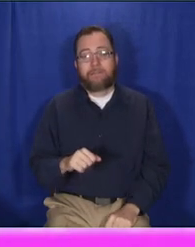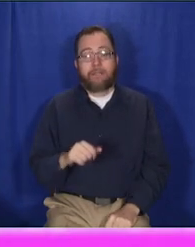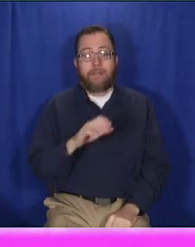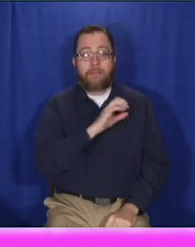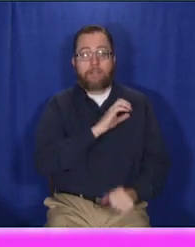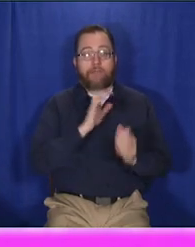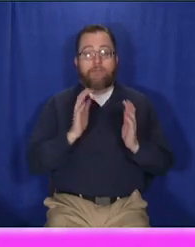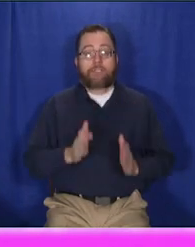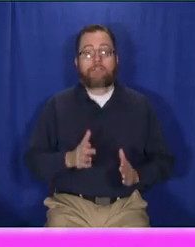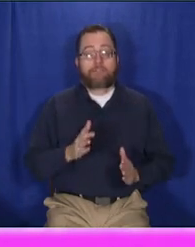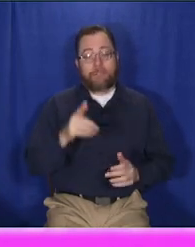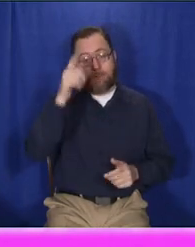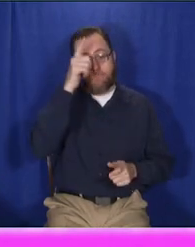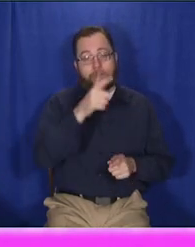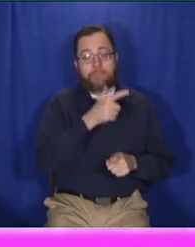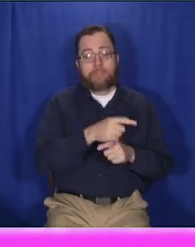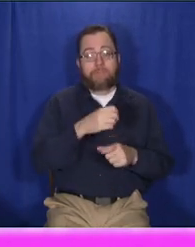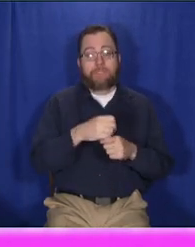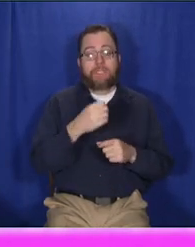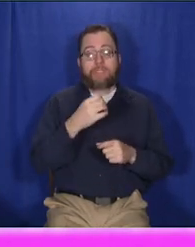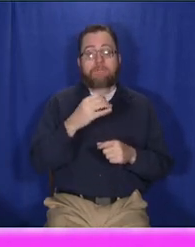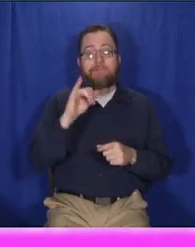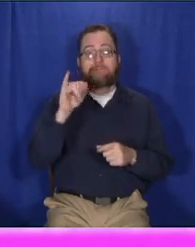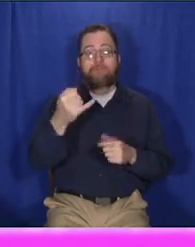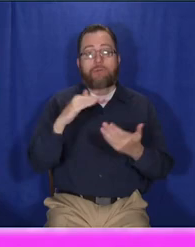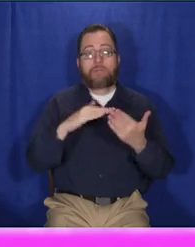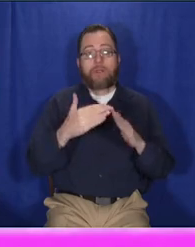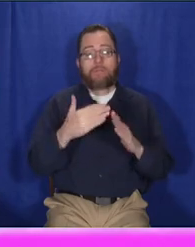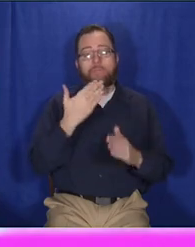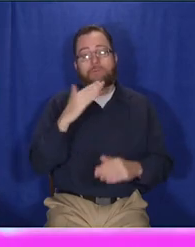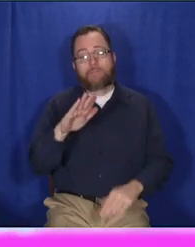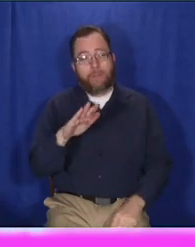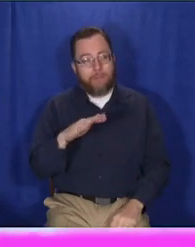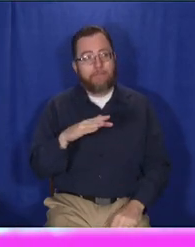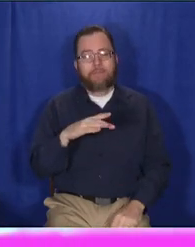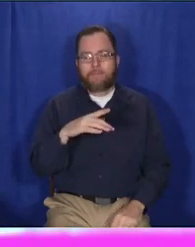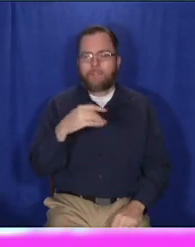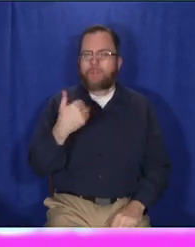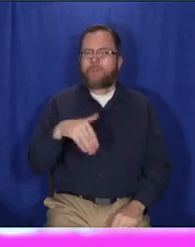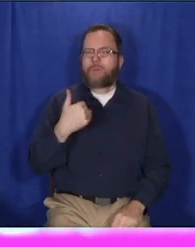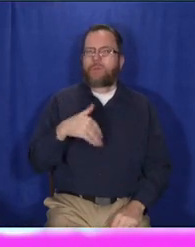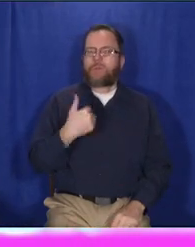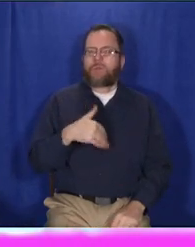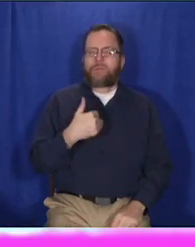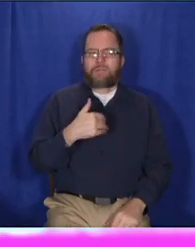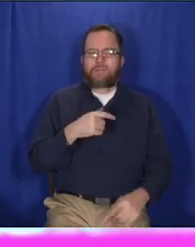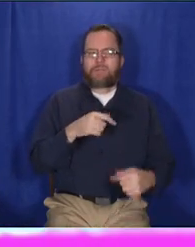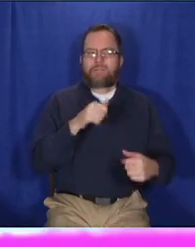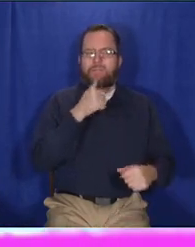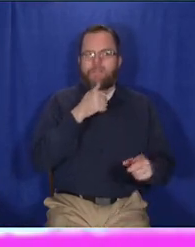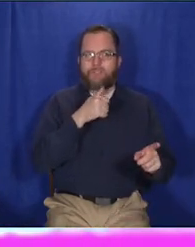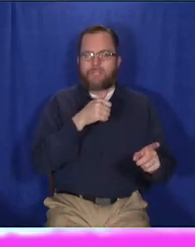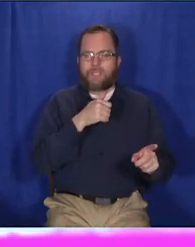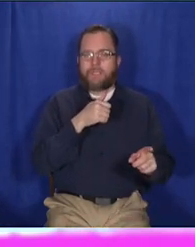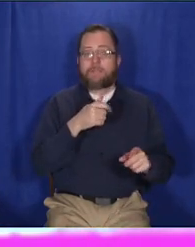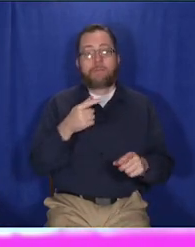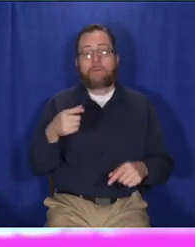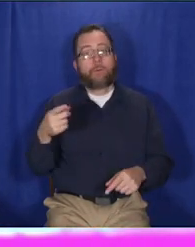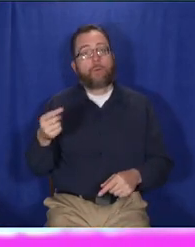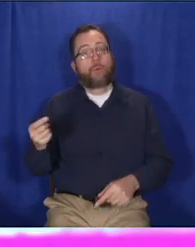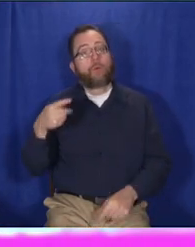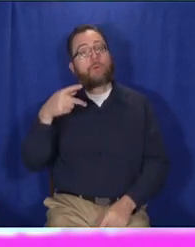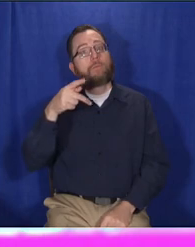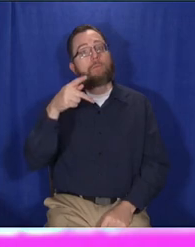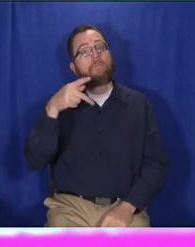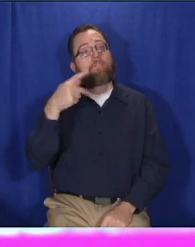Jerusalem were going through a famine, a really, really difficult time. And the Philippians are saying, hey, we want to be a part of serving